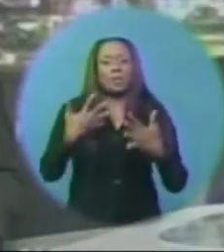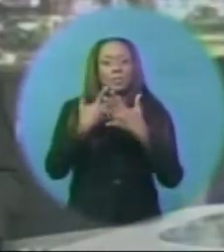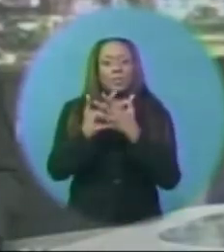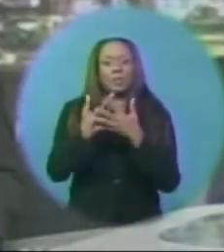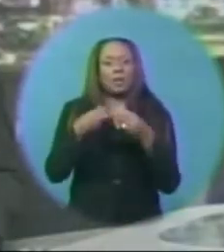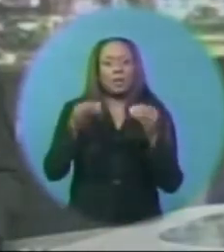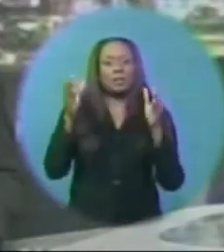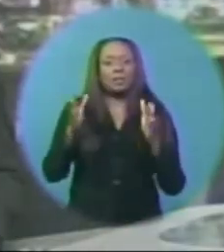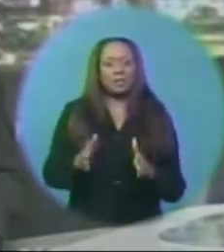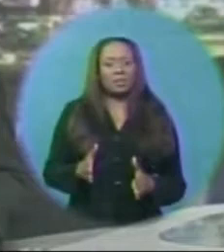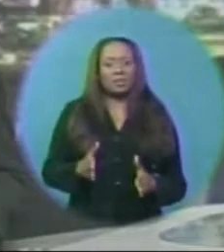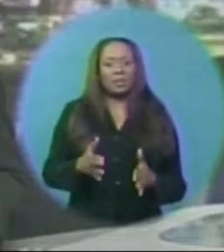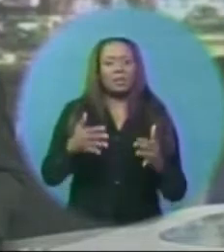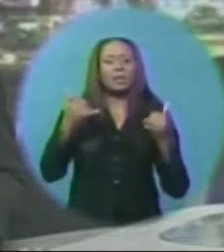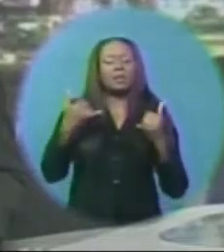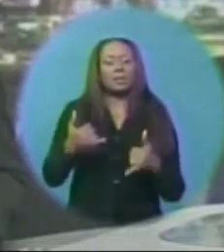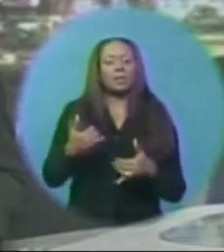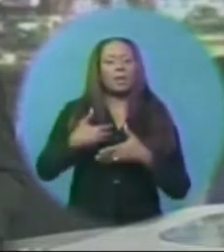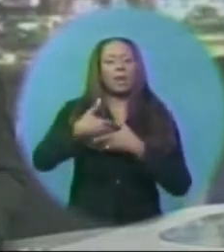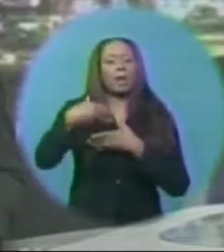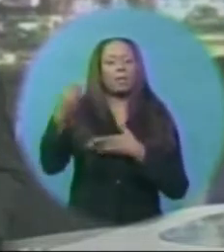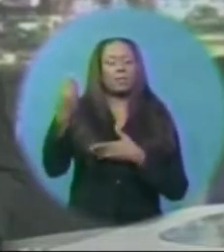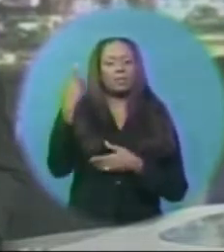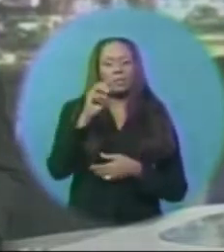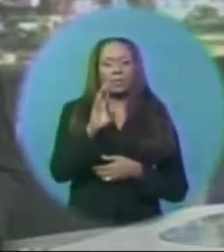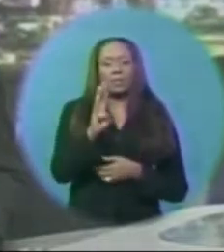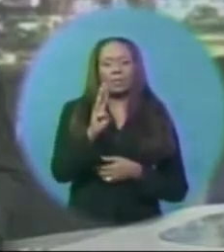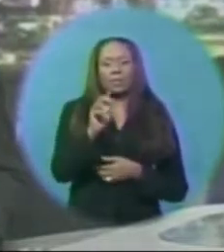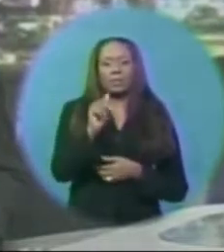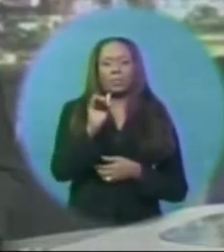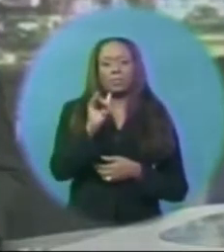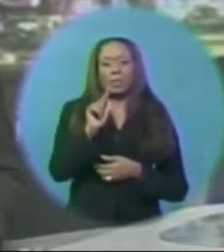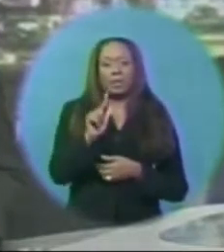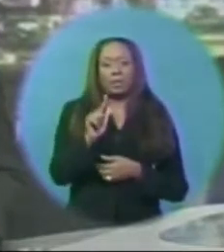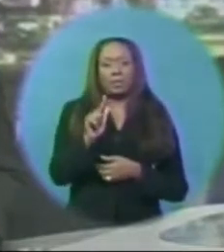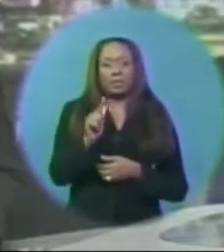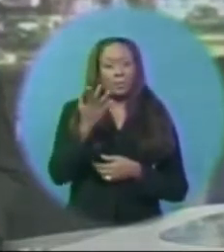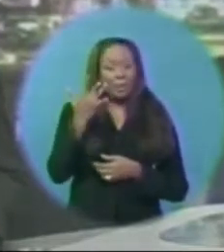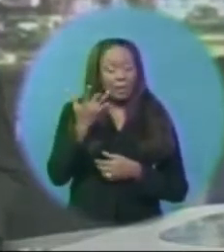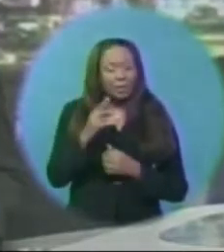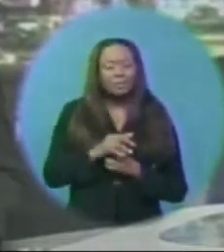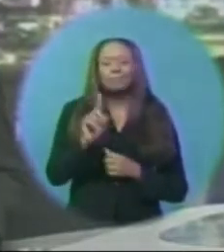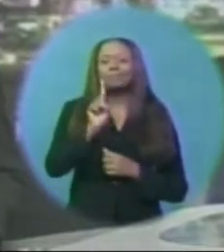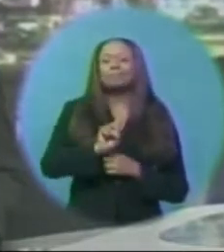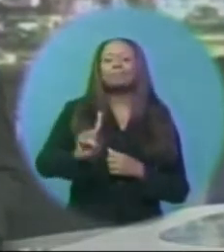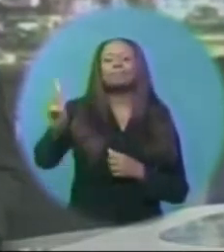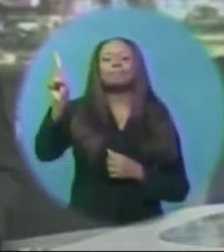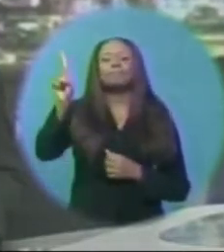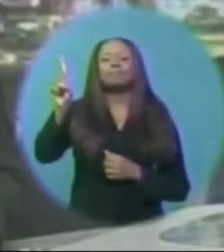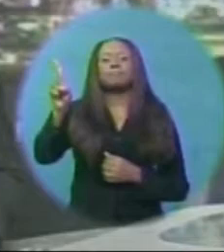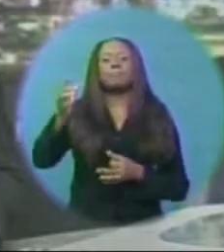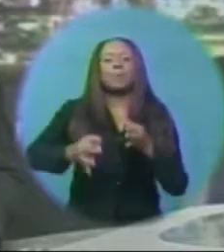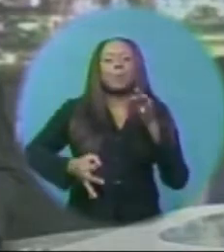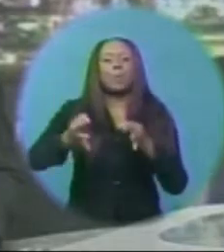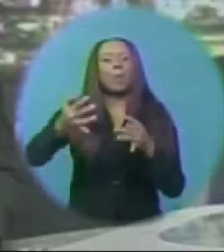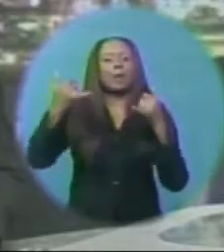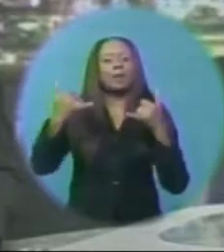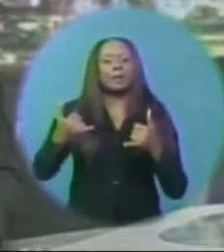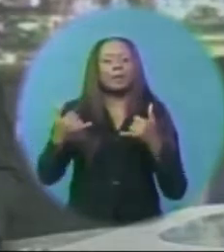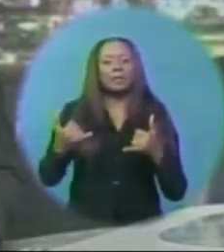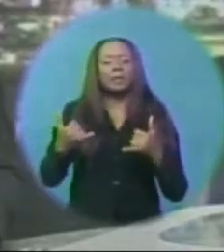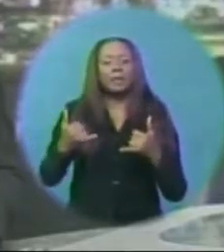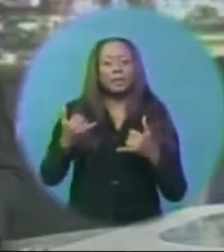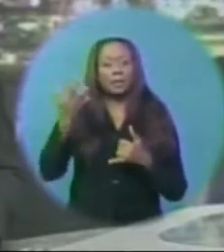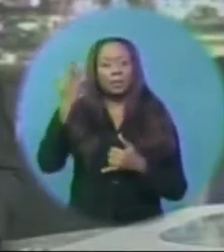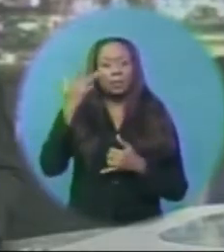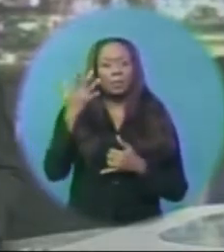officer at Her Majesty's Prison at Dodds is now out on bail. This after appearing before Chief Magistrate Christopher Birch in the District C Magistrates